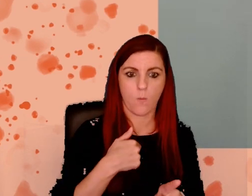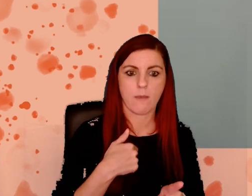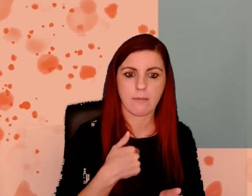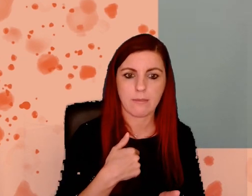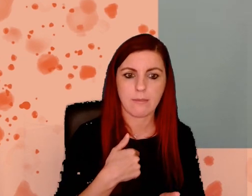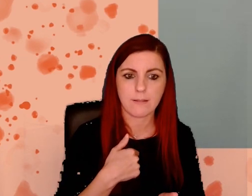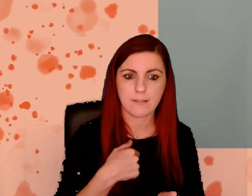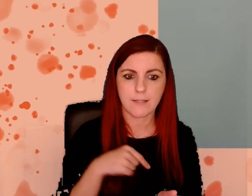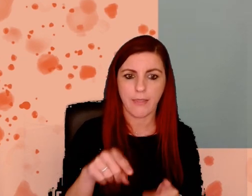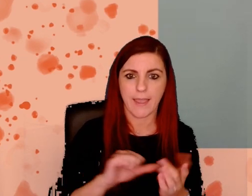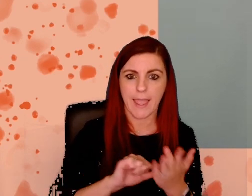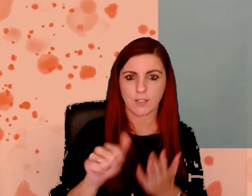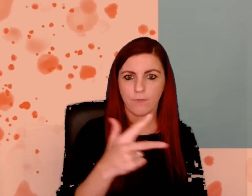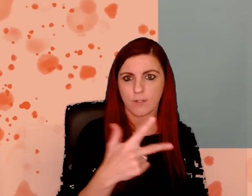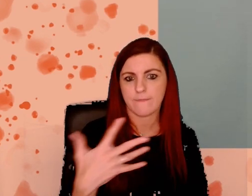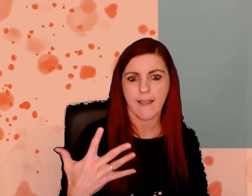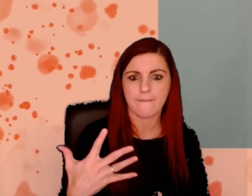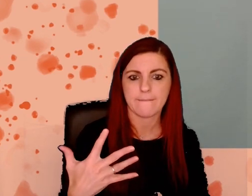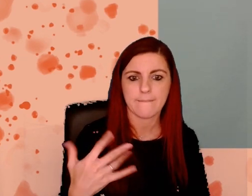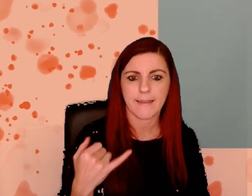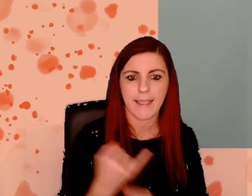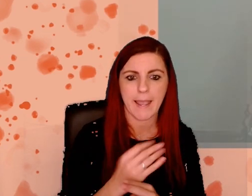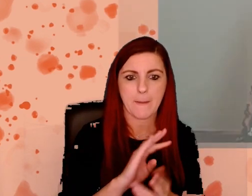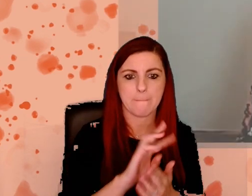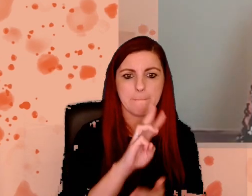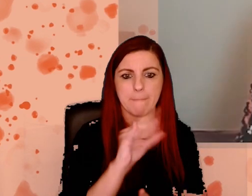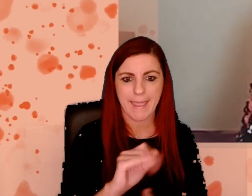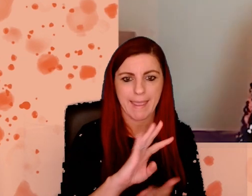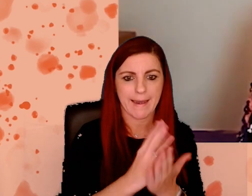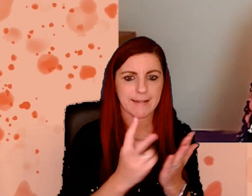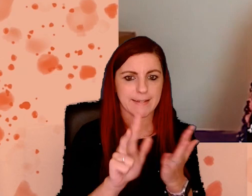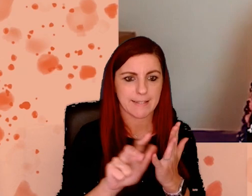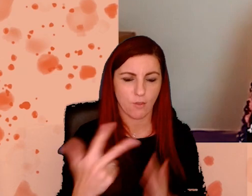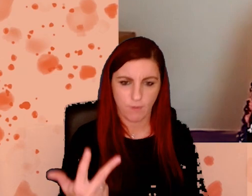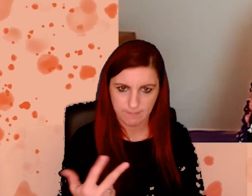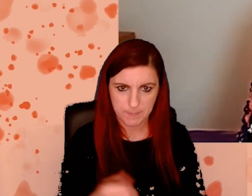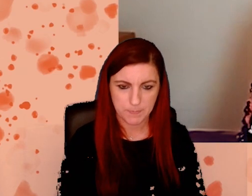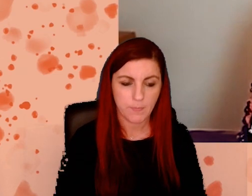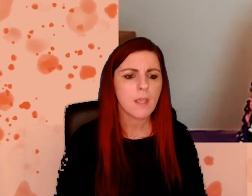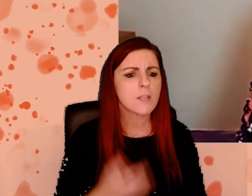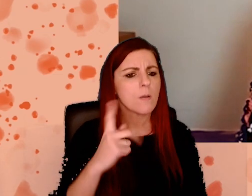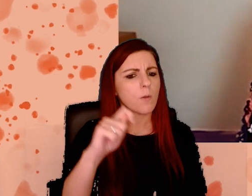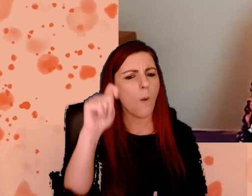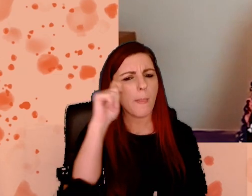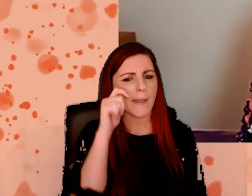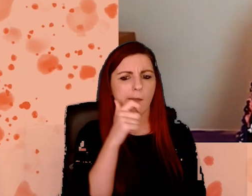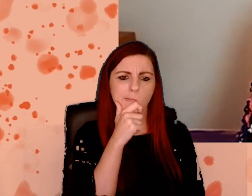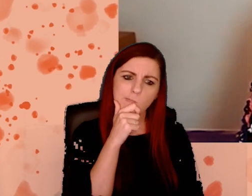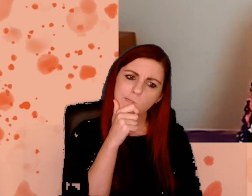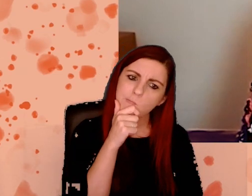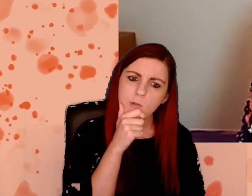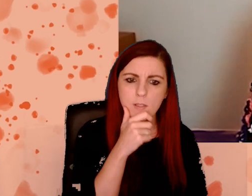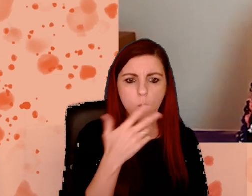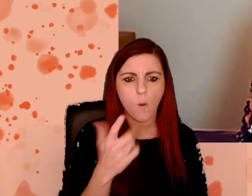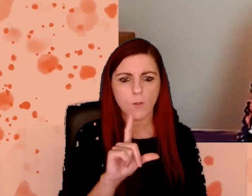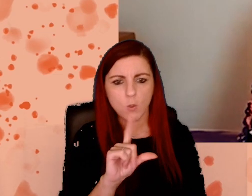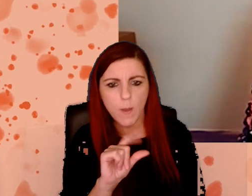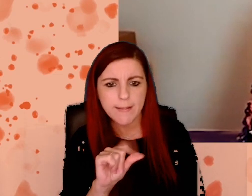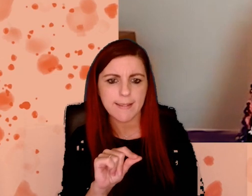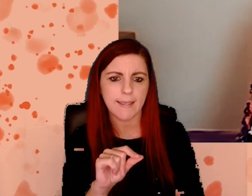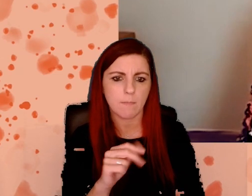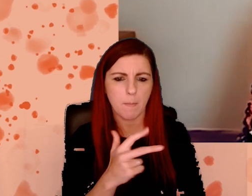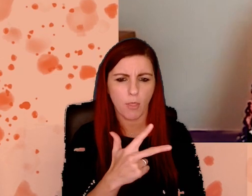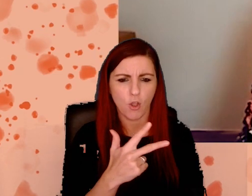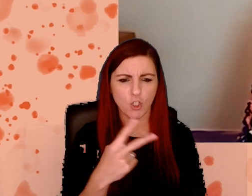von Willebrand's at the age of 35 in May 1983. So you think in 32 years